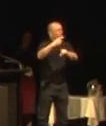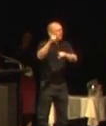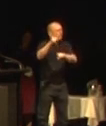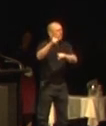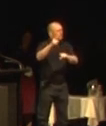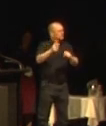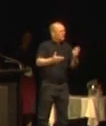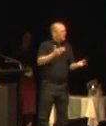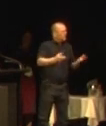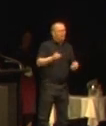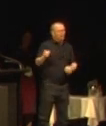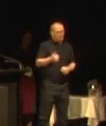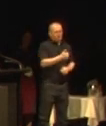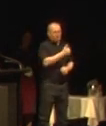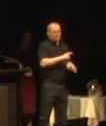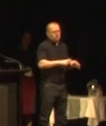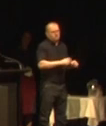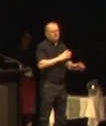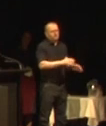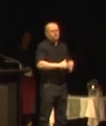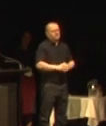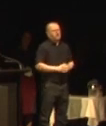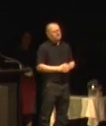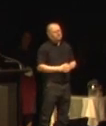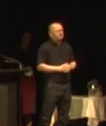this. A couple of thoughts.